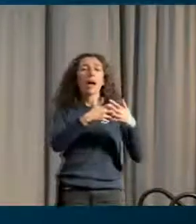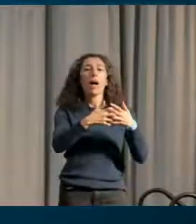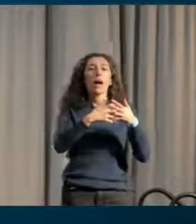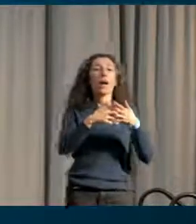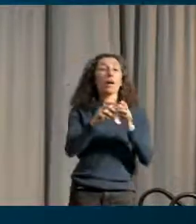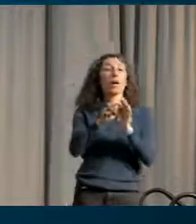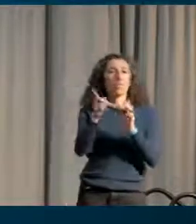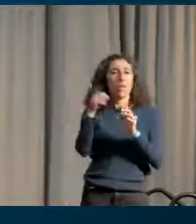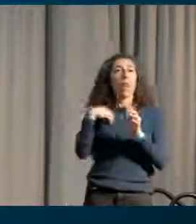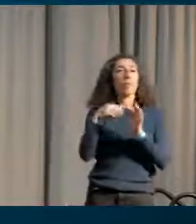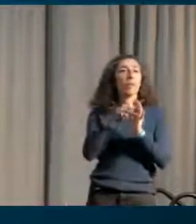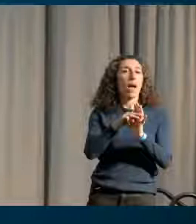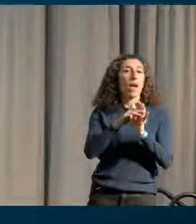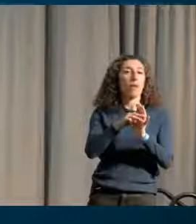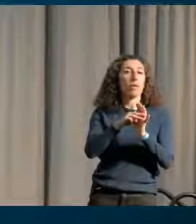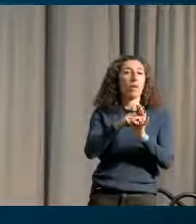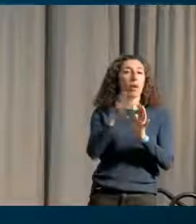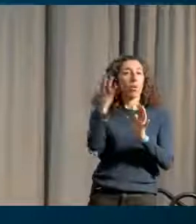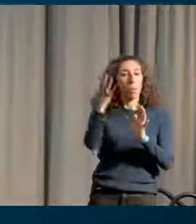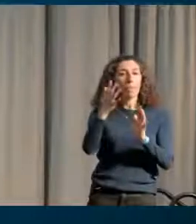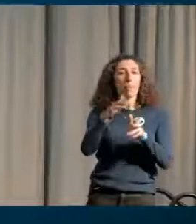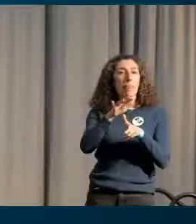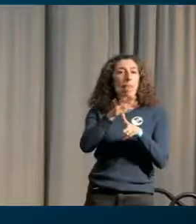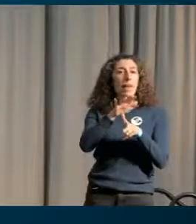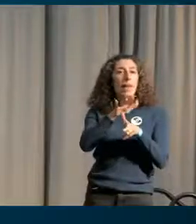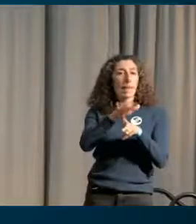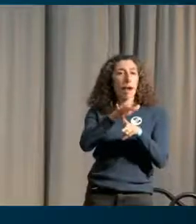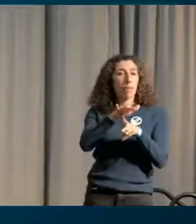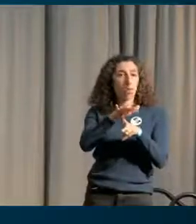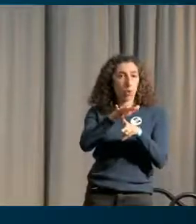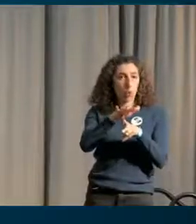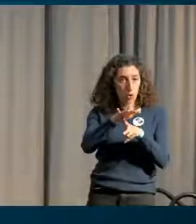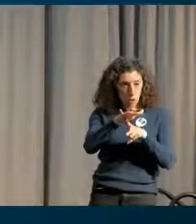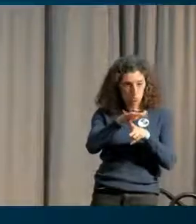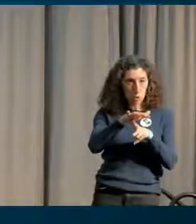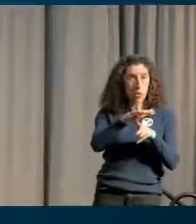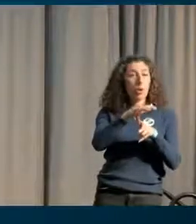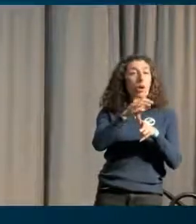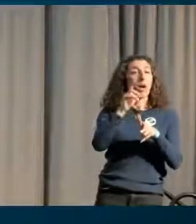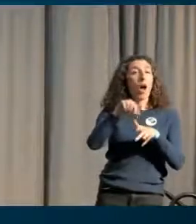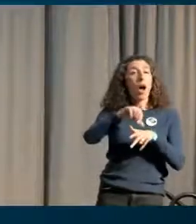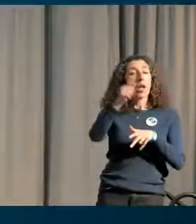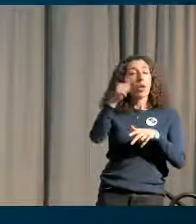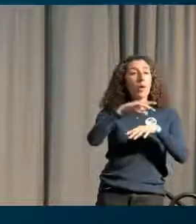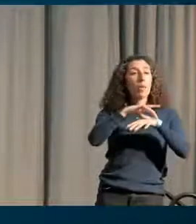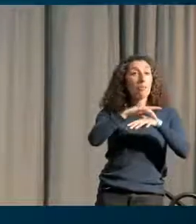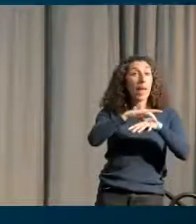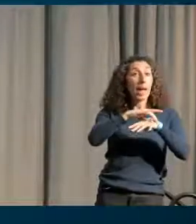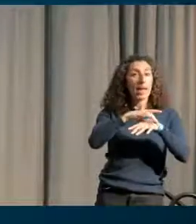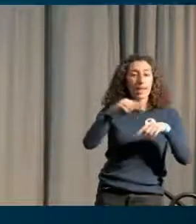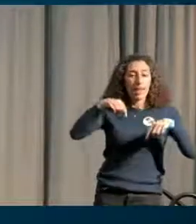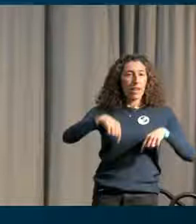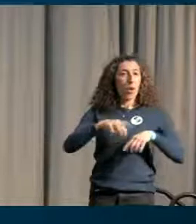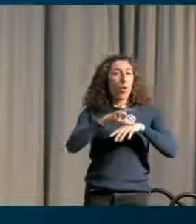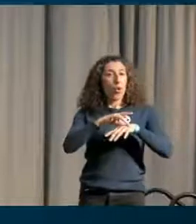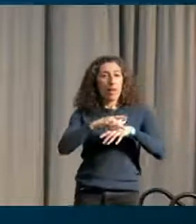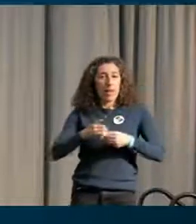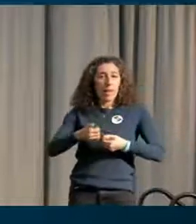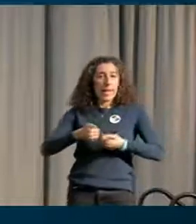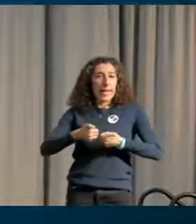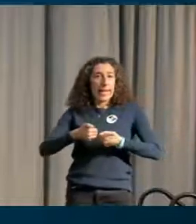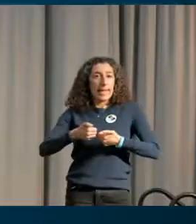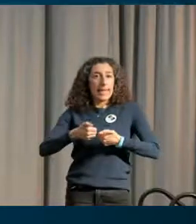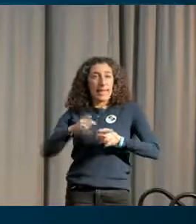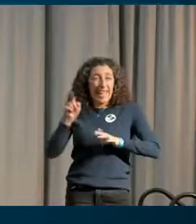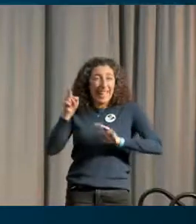is the first controlled powered flight on another planet. That is really cool